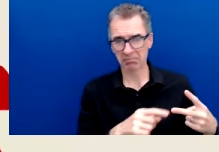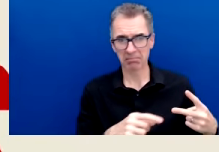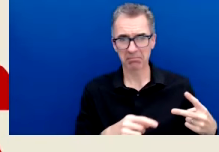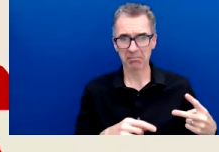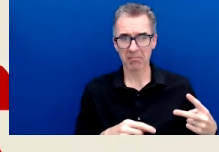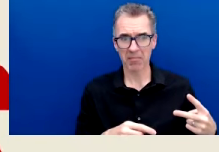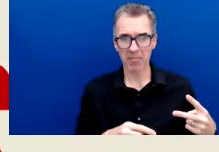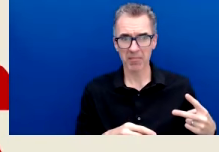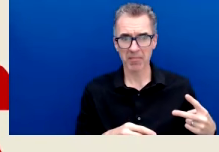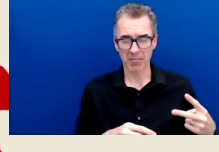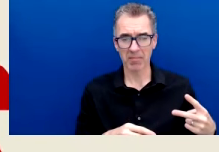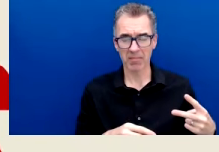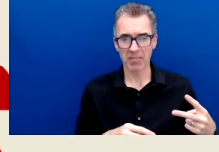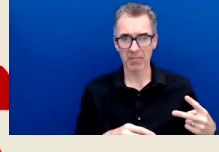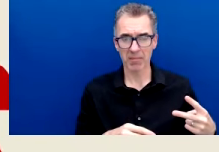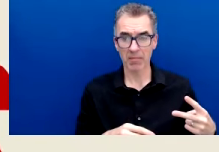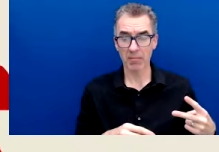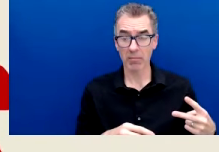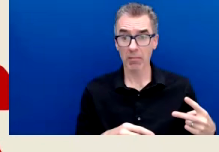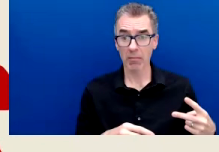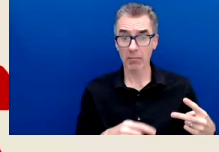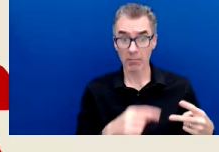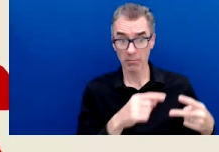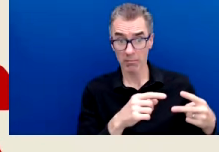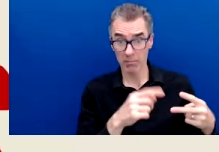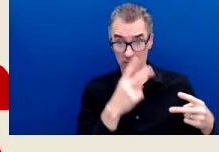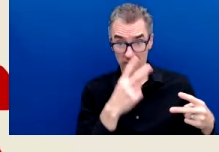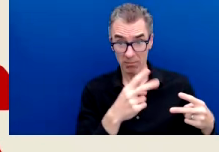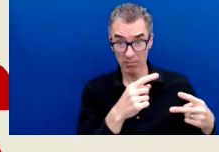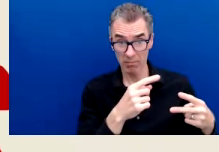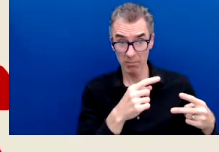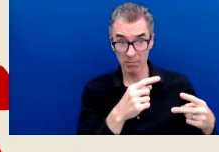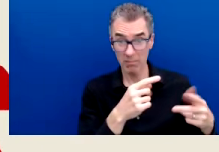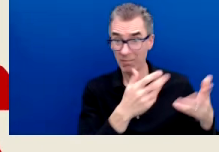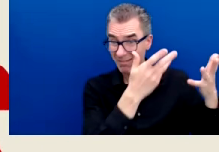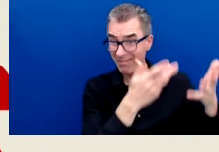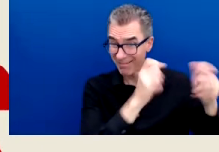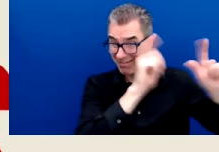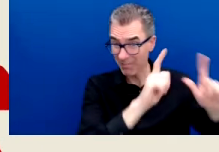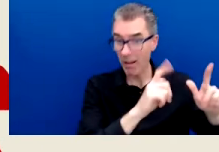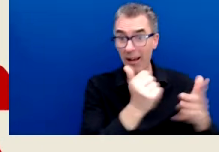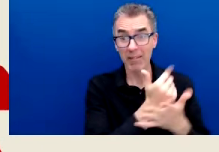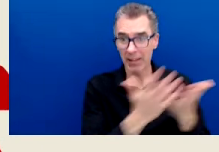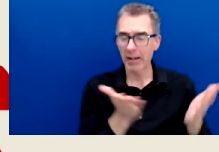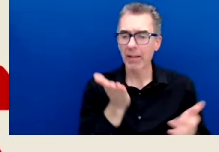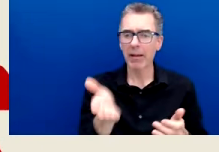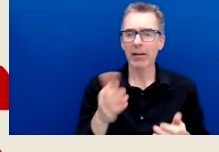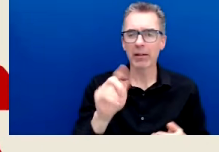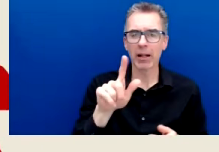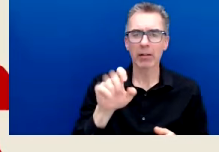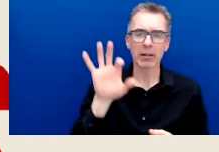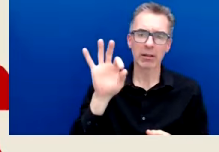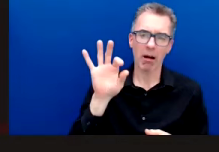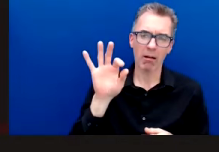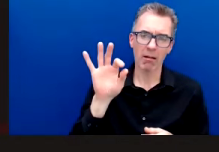So yeah, and this information and pretty much all of this information is on our Title IX webpage as well. And then I